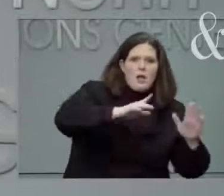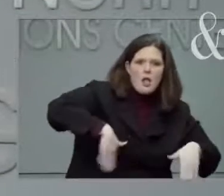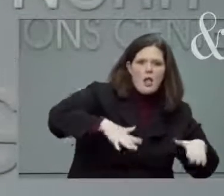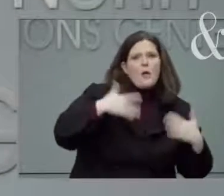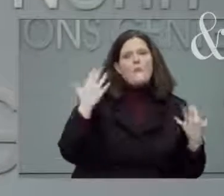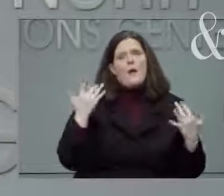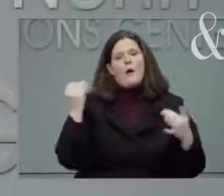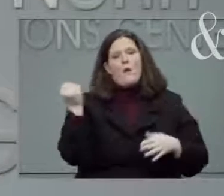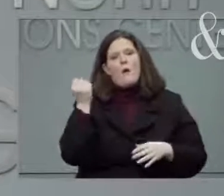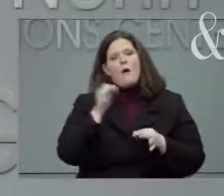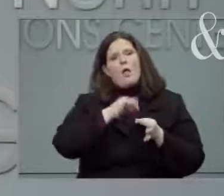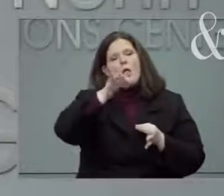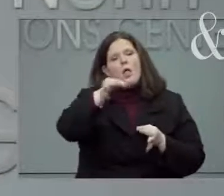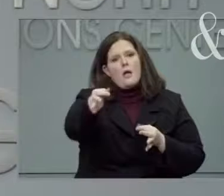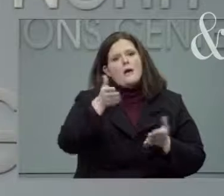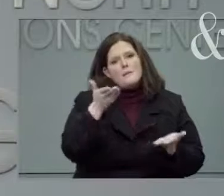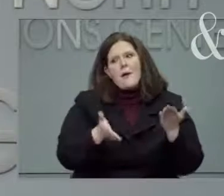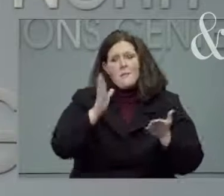Next question, please.